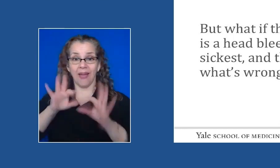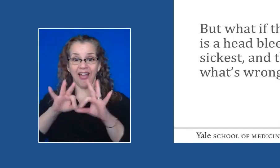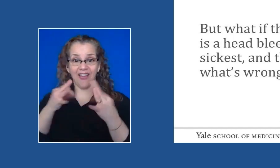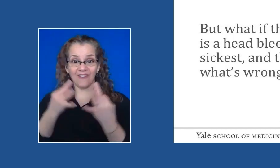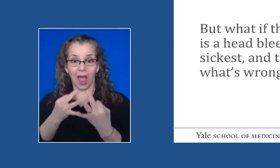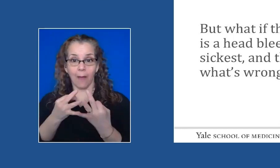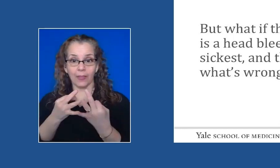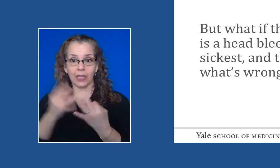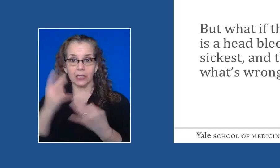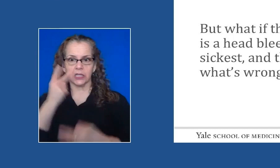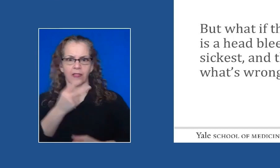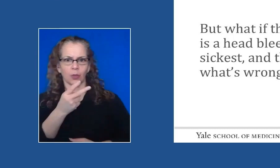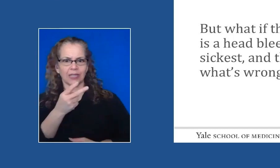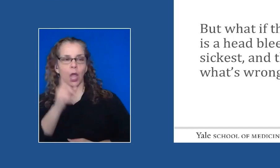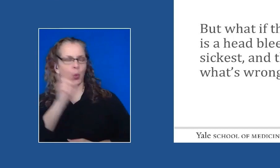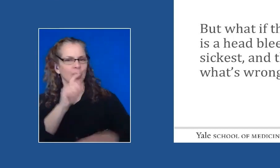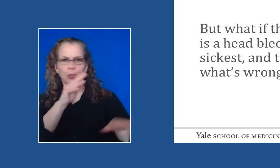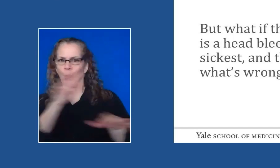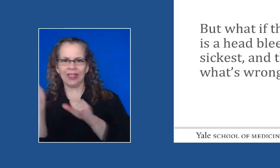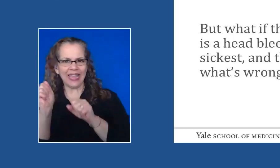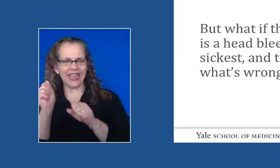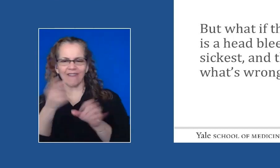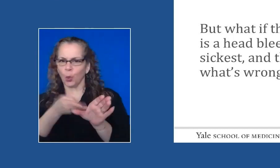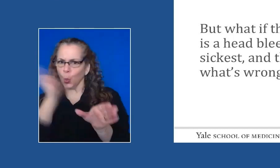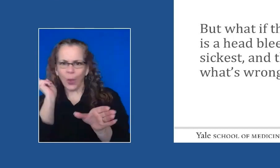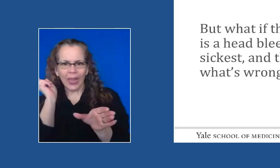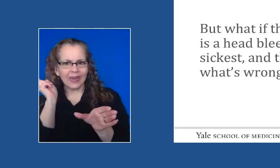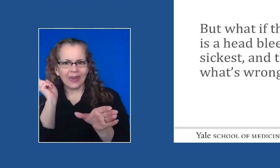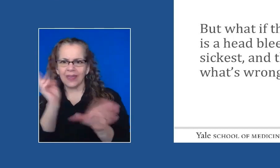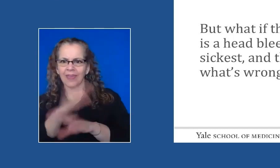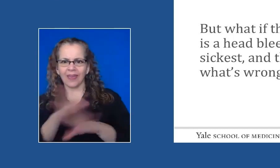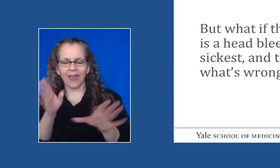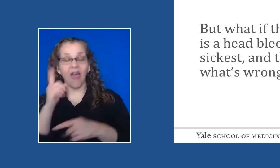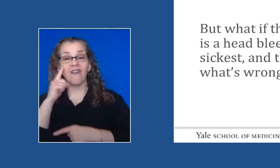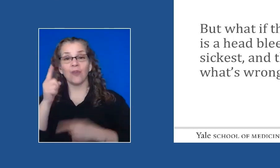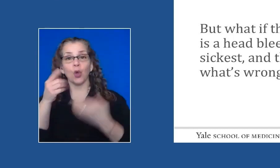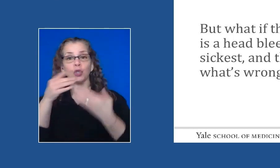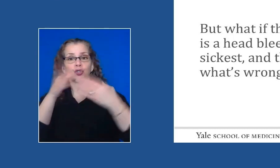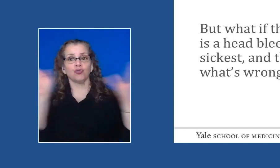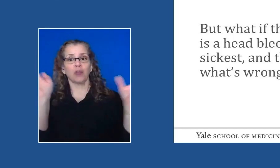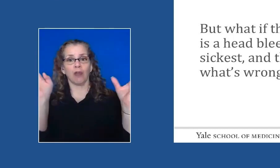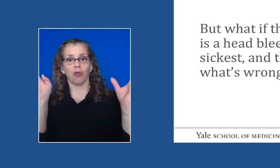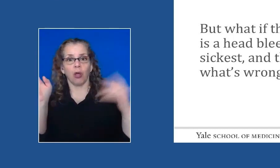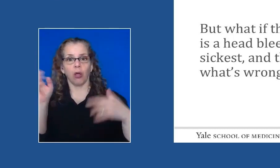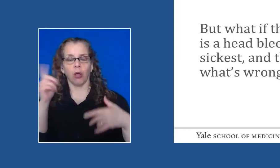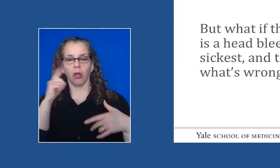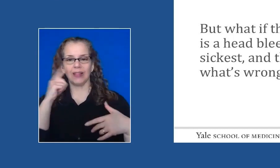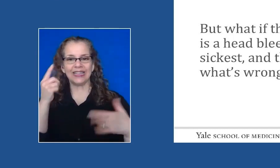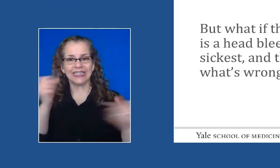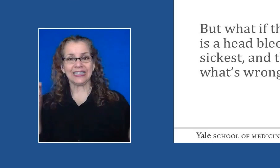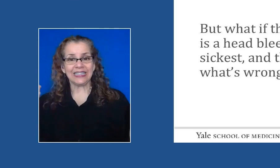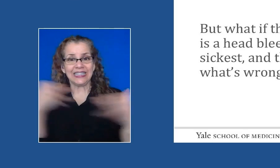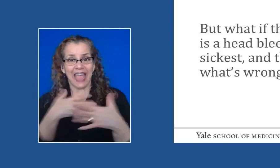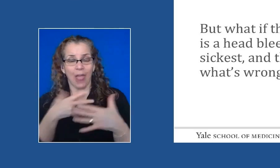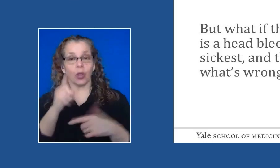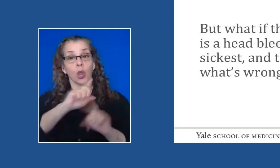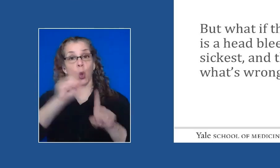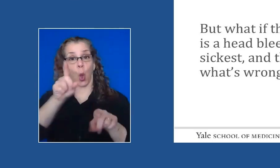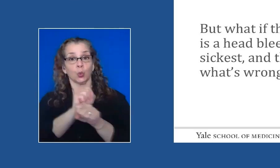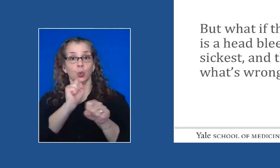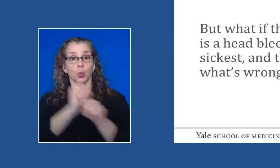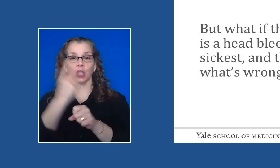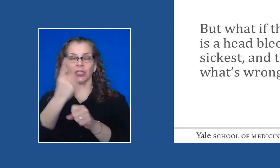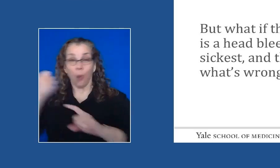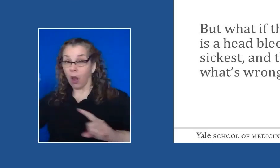would say, 'You need to leave your job.' For the normal public, it's very scary if someone is swinging a punch at you at work. But what if the underlying reason for